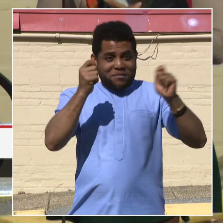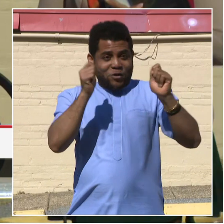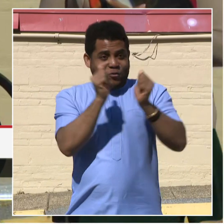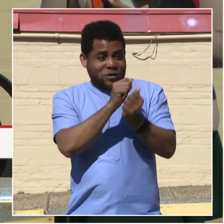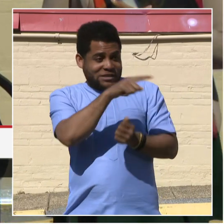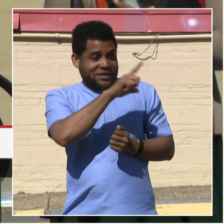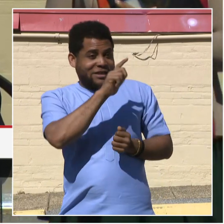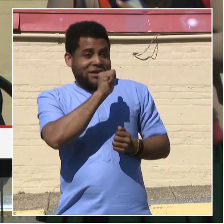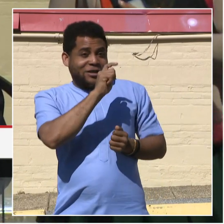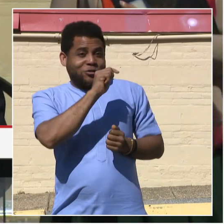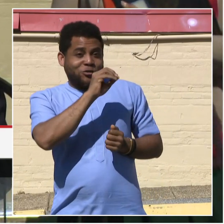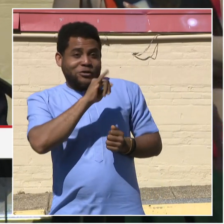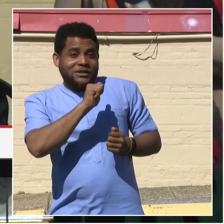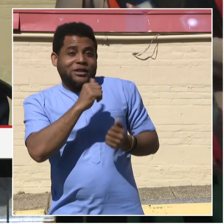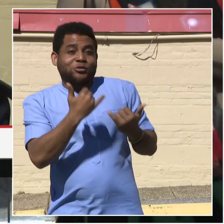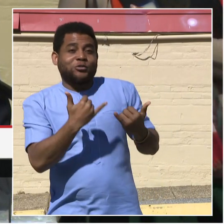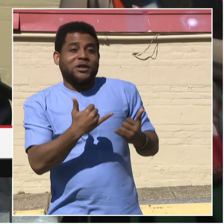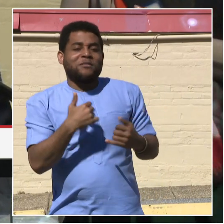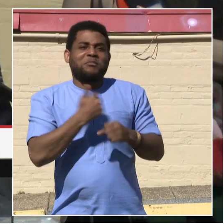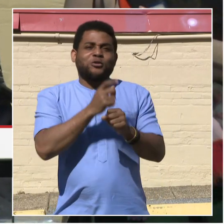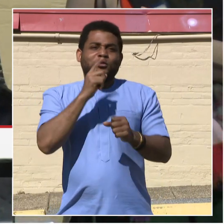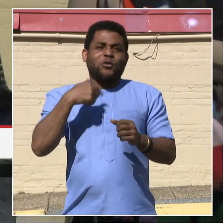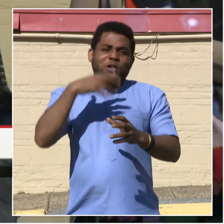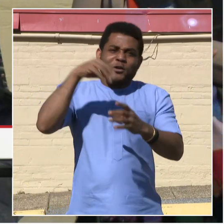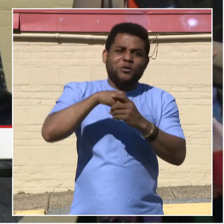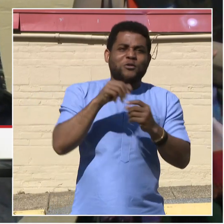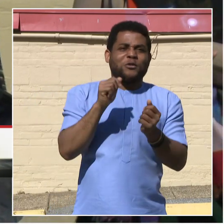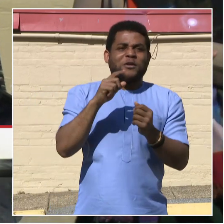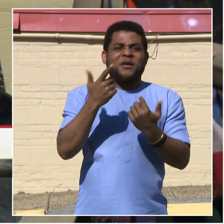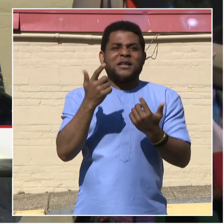this comeback as well. So what's that website again?